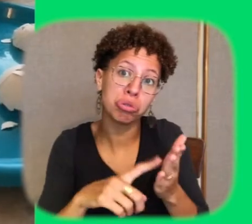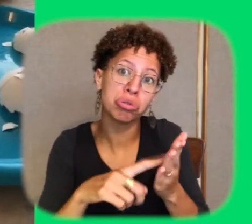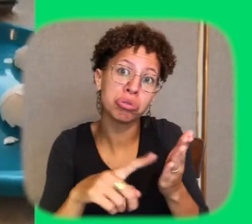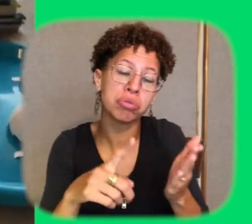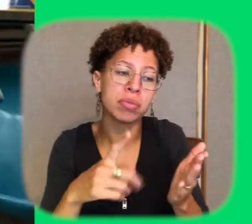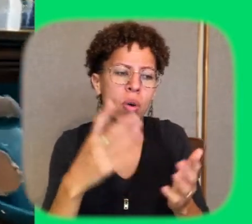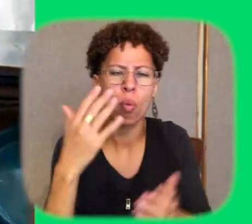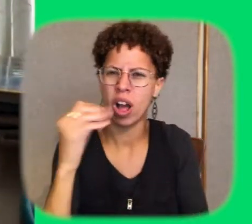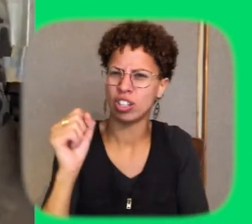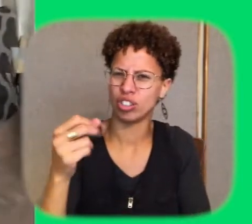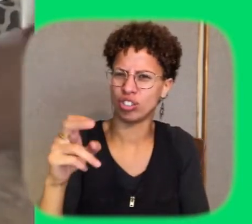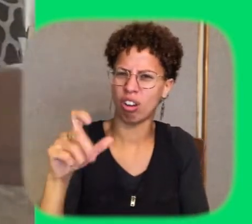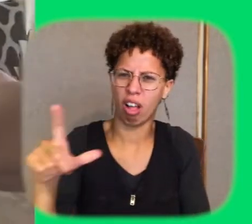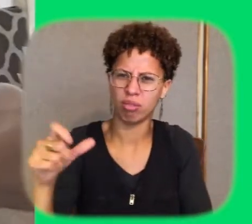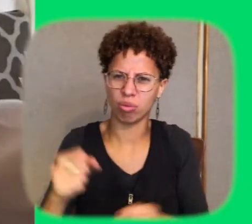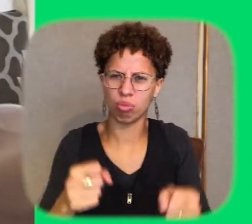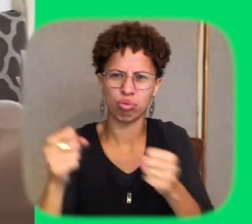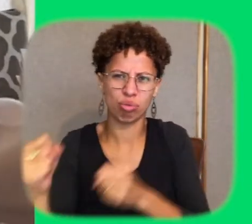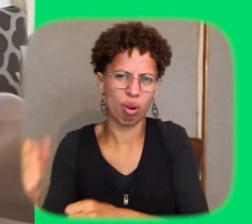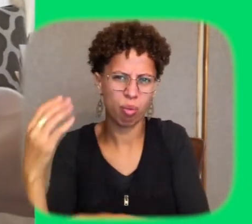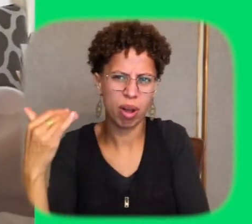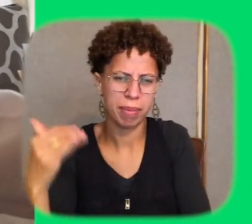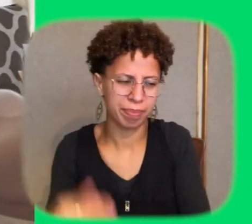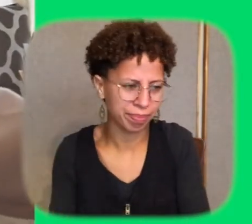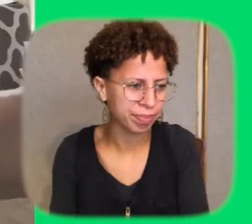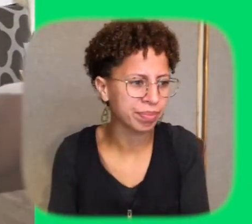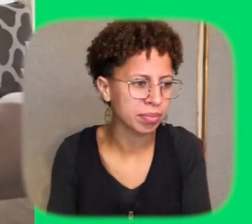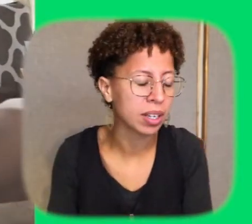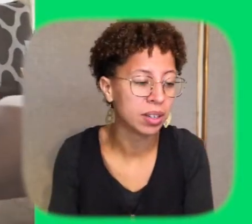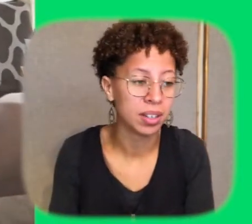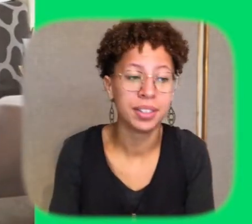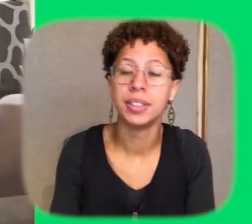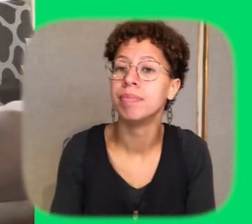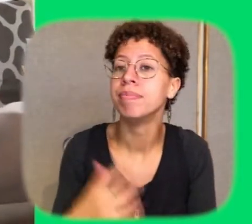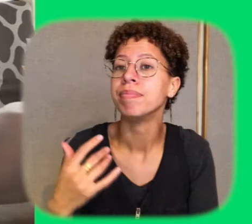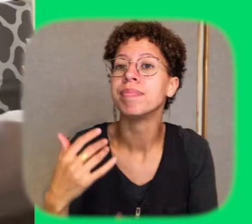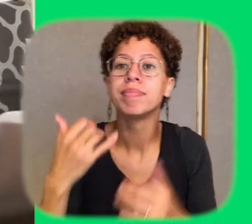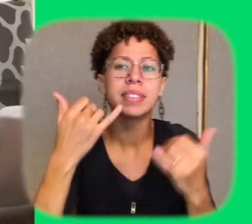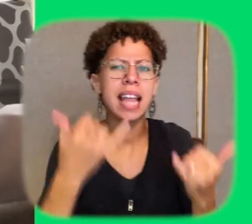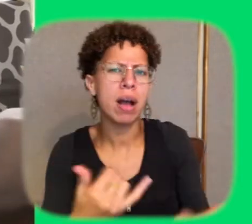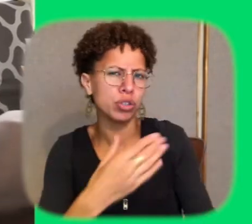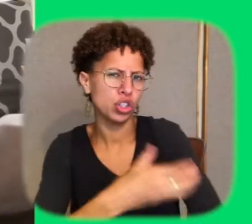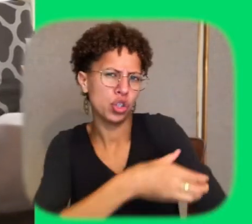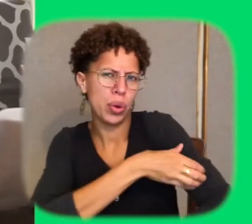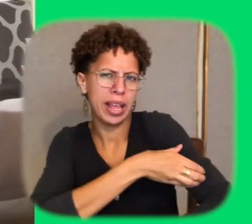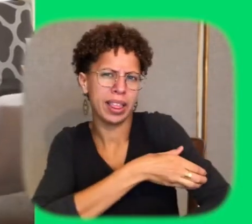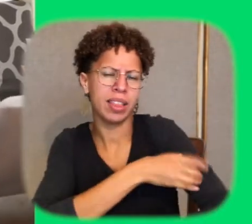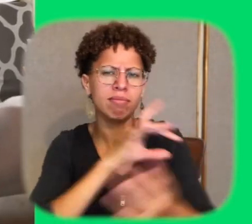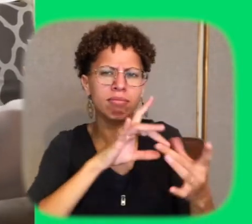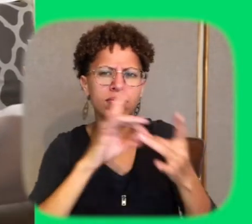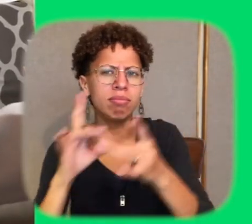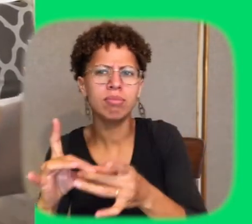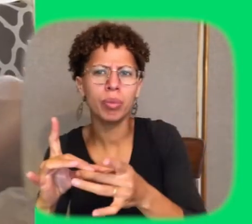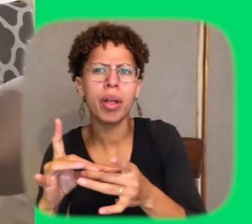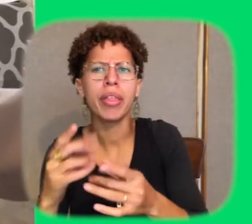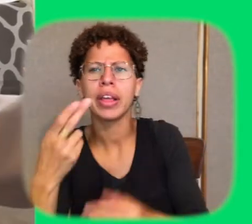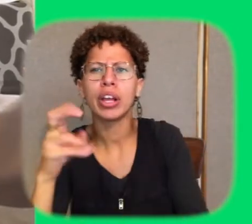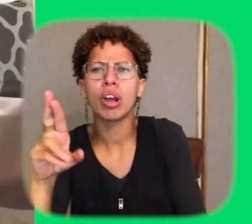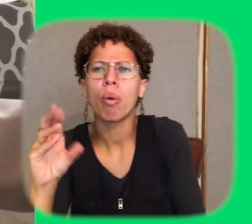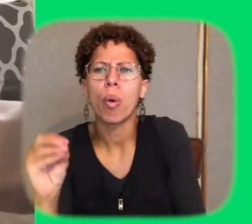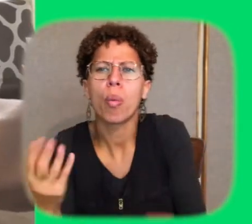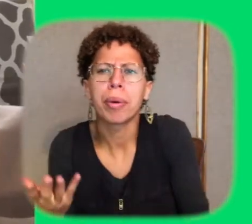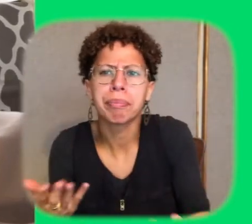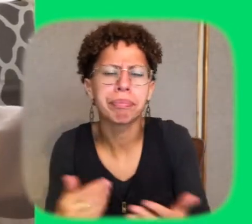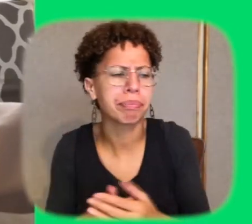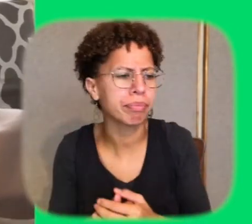boy. Okay. So what does super strength have to do with superheroes? How they can defeat villains so